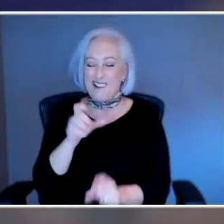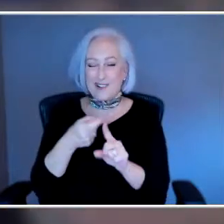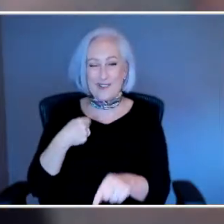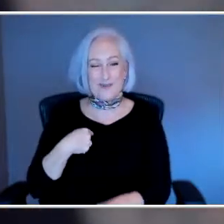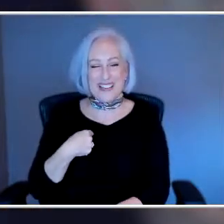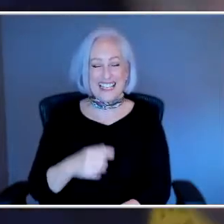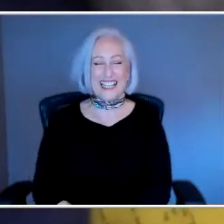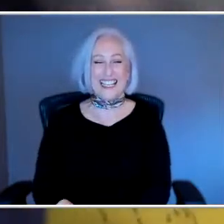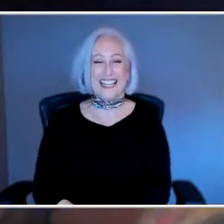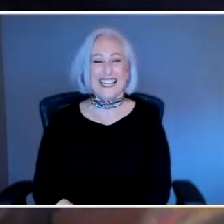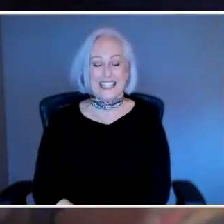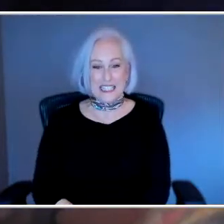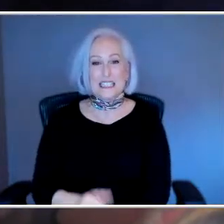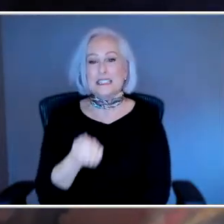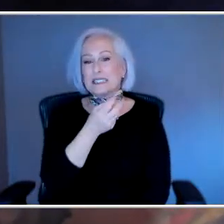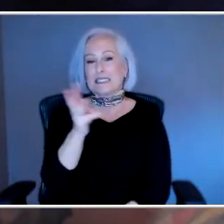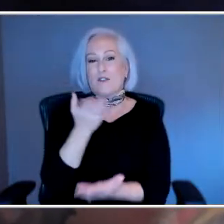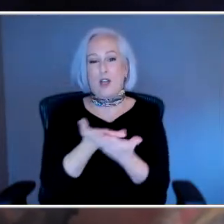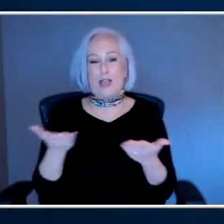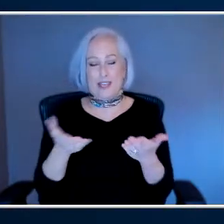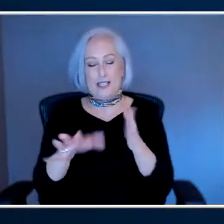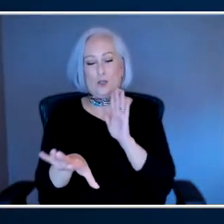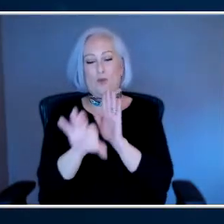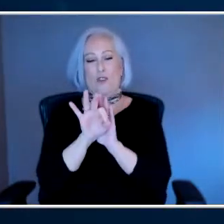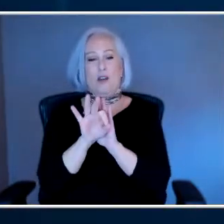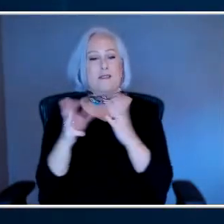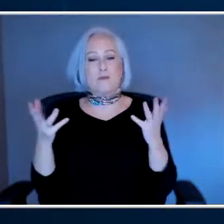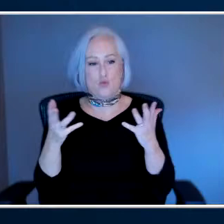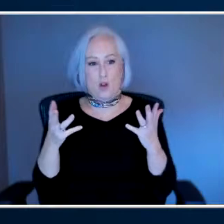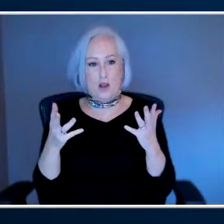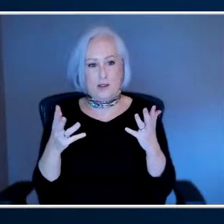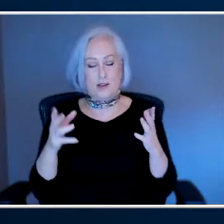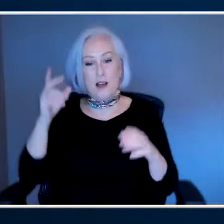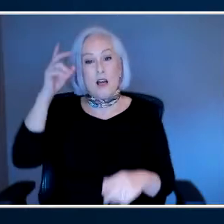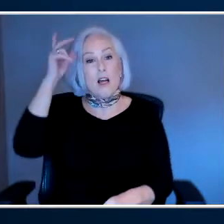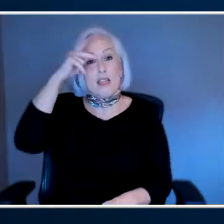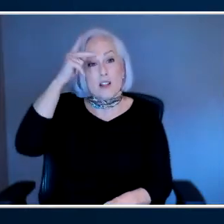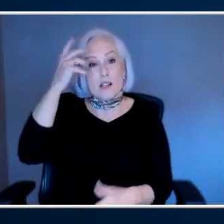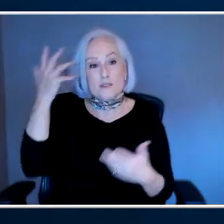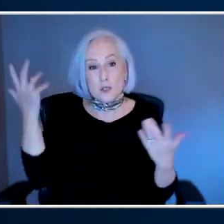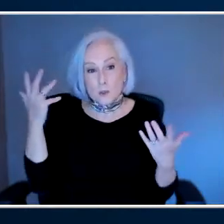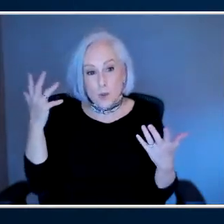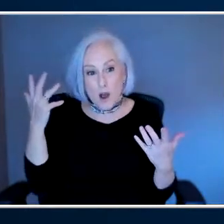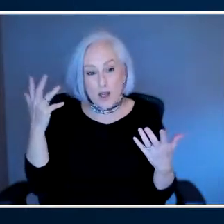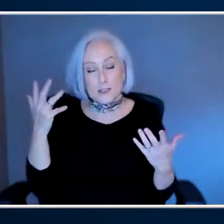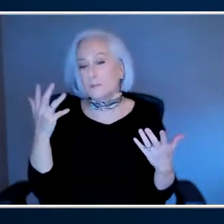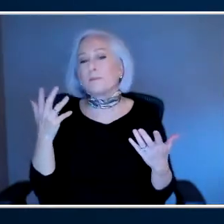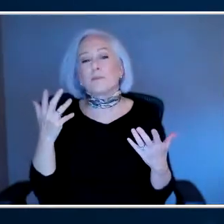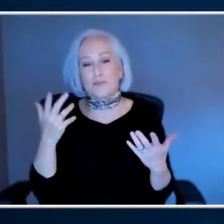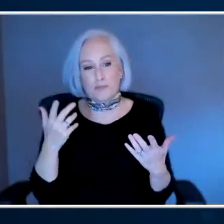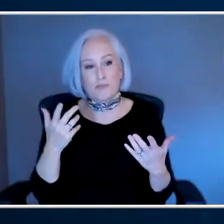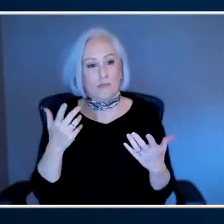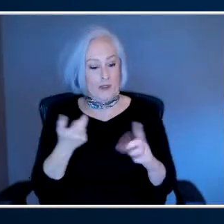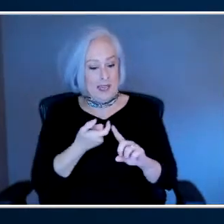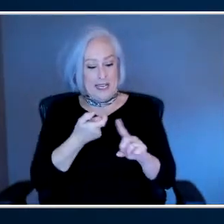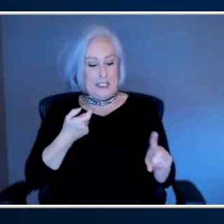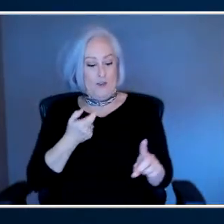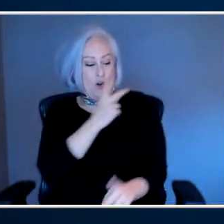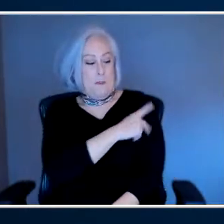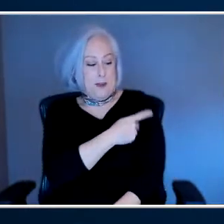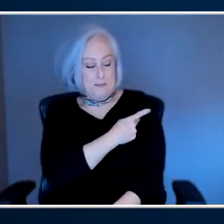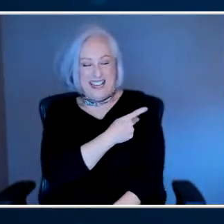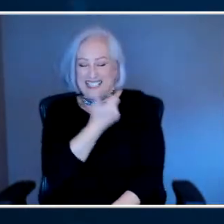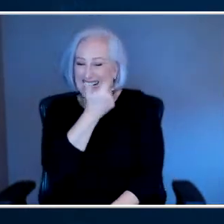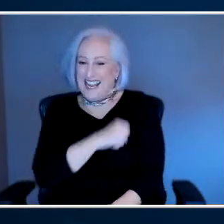There are several things. So our philosophy from the breast surgical oncology standpoint is pretty much if it comes out of a patient, it's going to go to pathology. Every bit